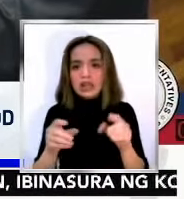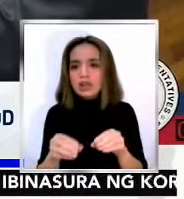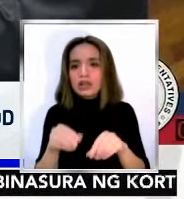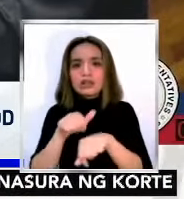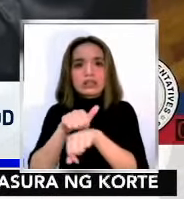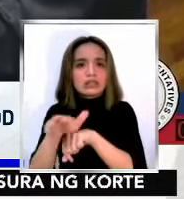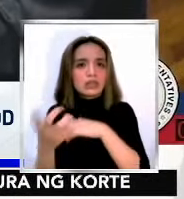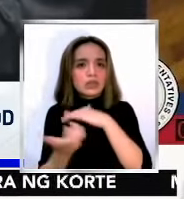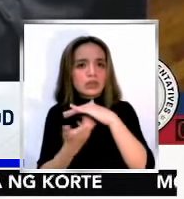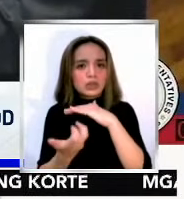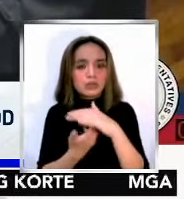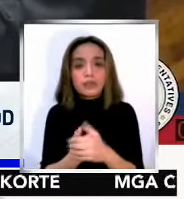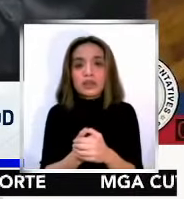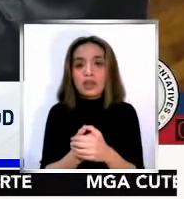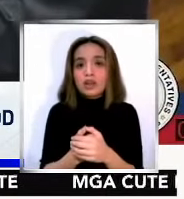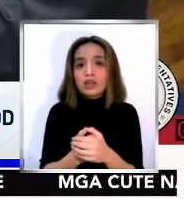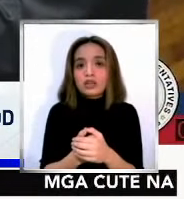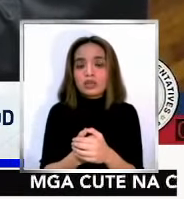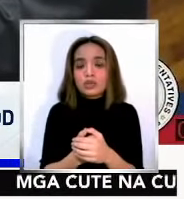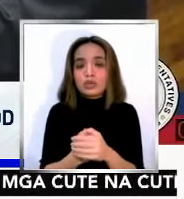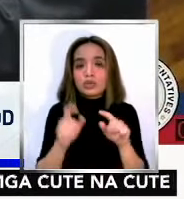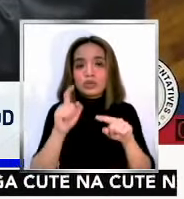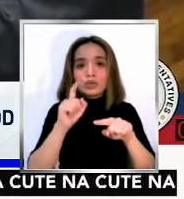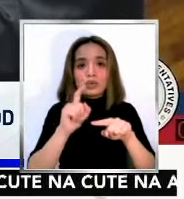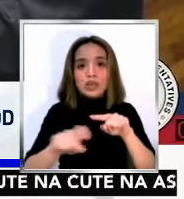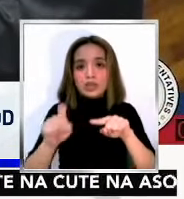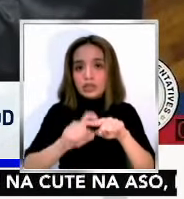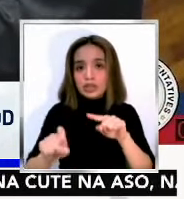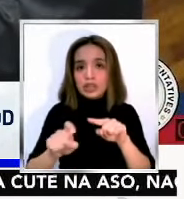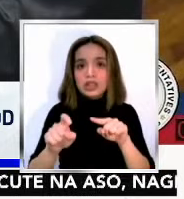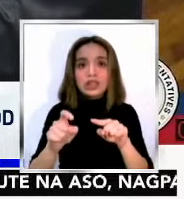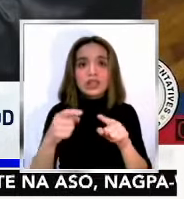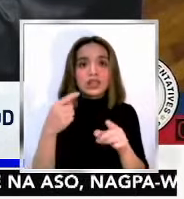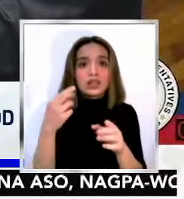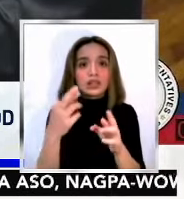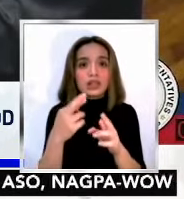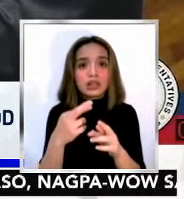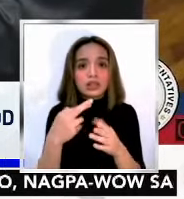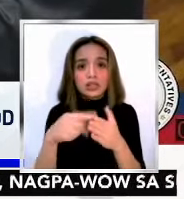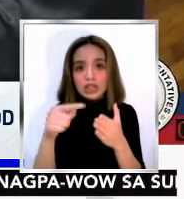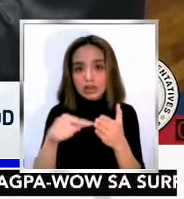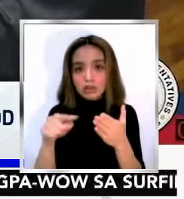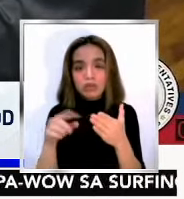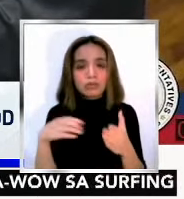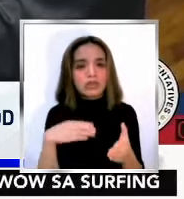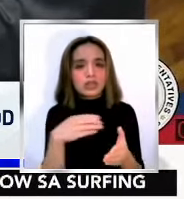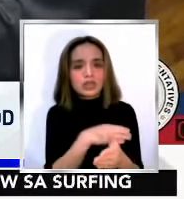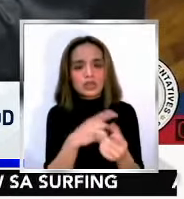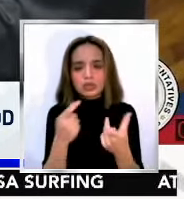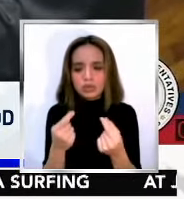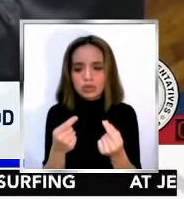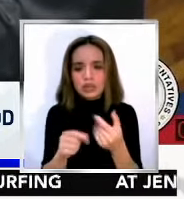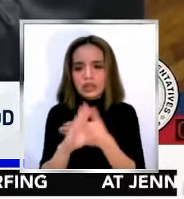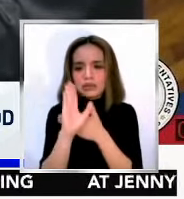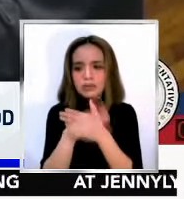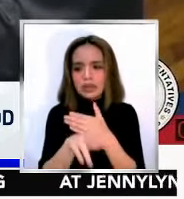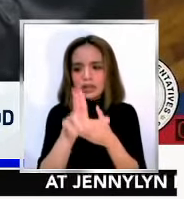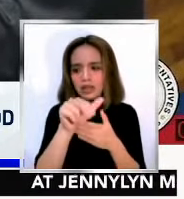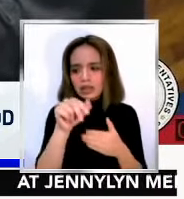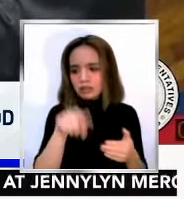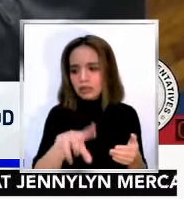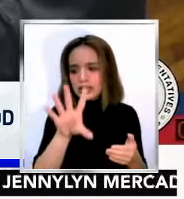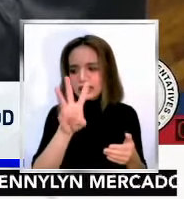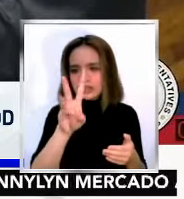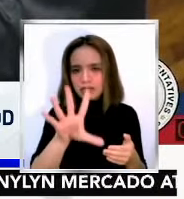Energy Regulatory Commission allowed Meralco a return to equity of 13.65%